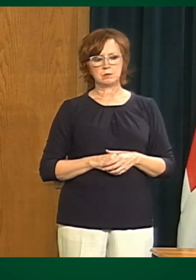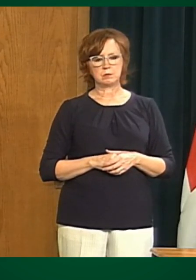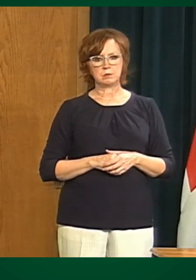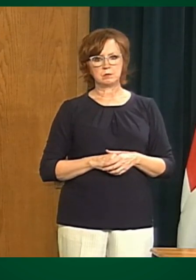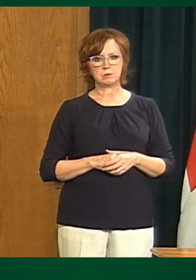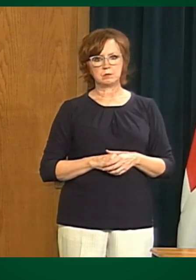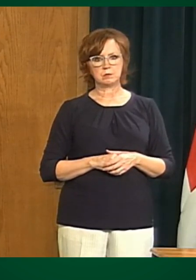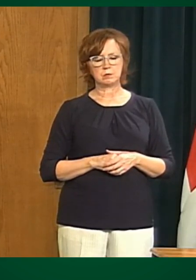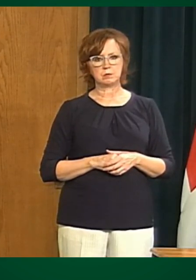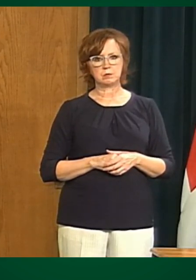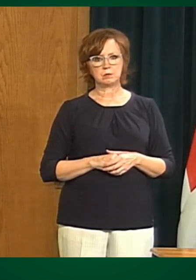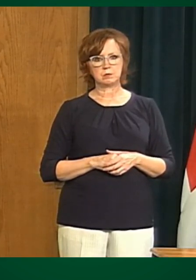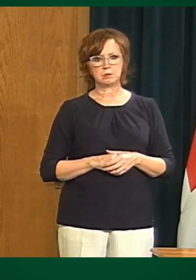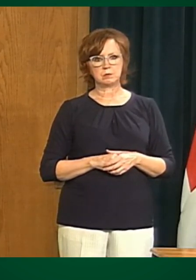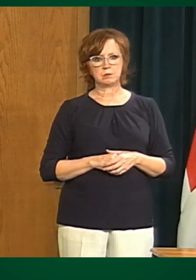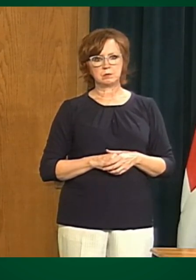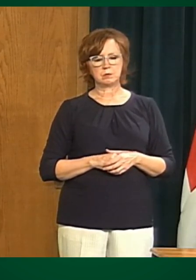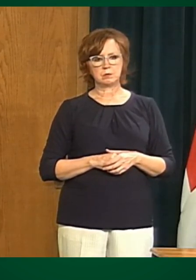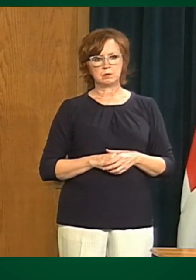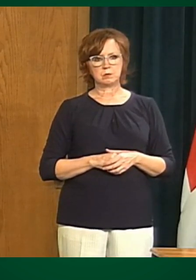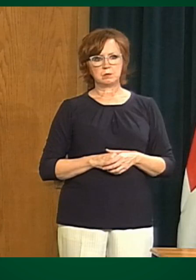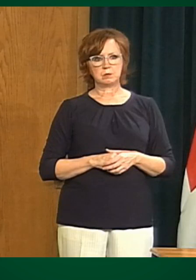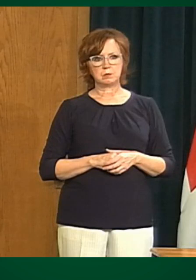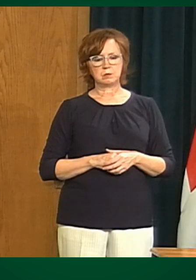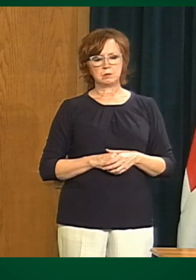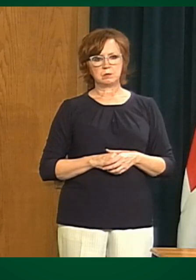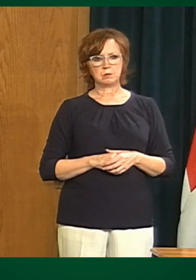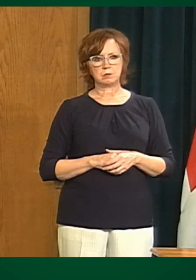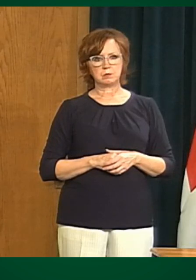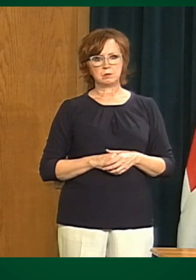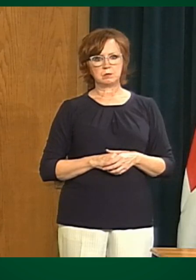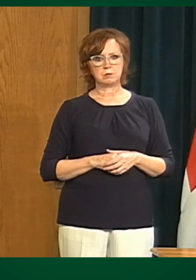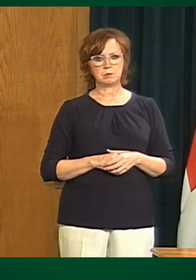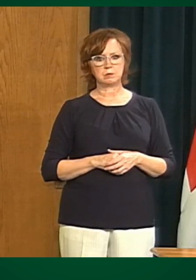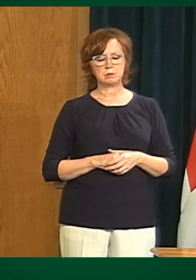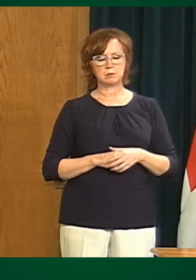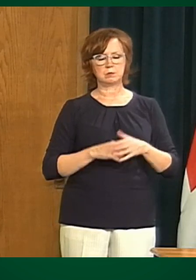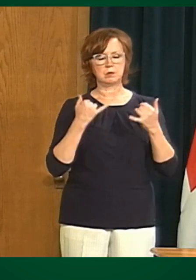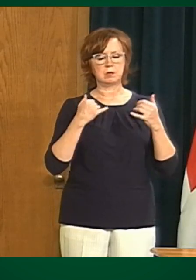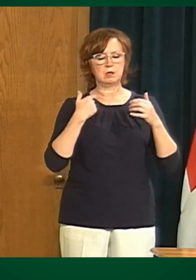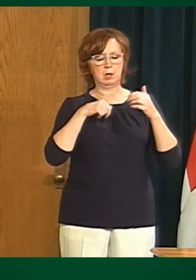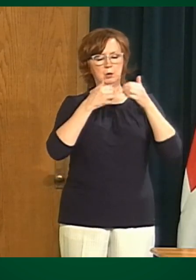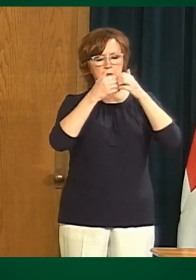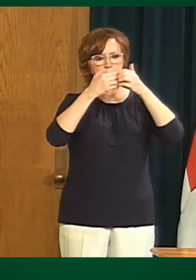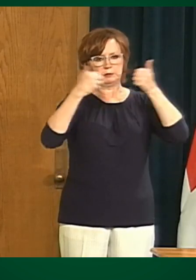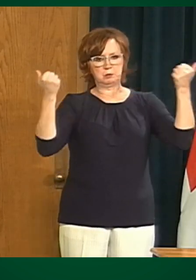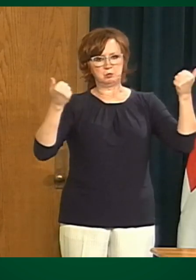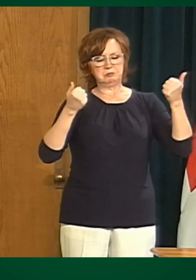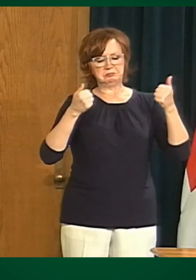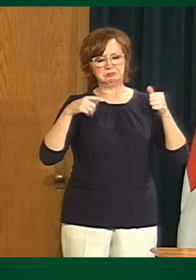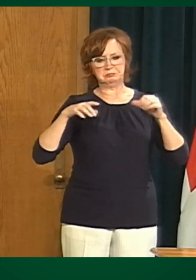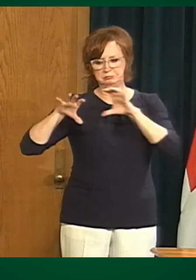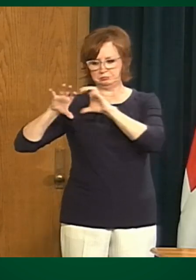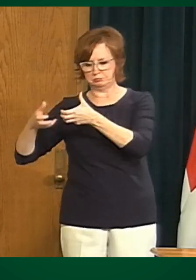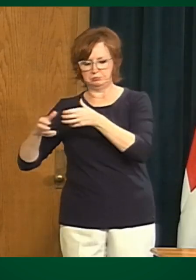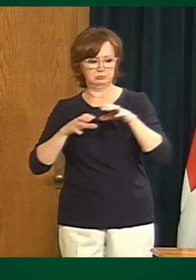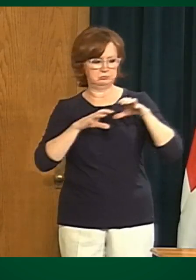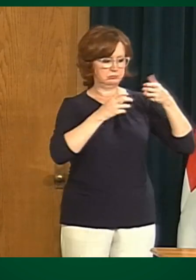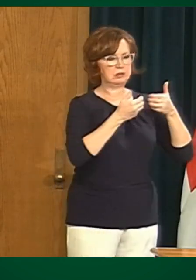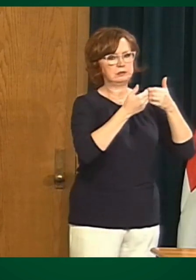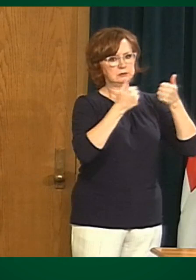for the time being, the whole medical flow would be only